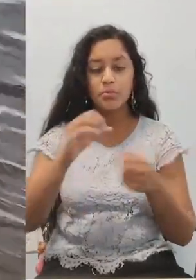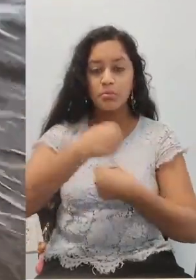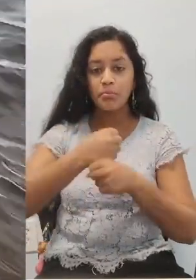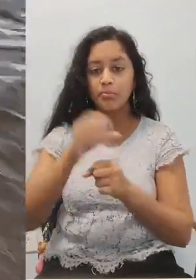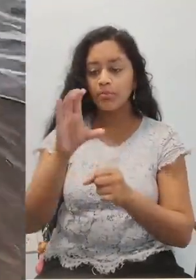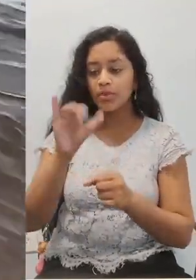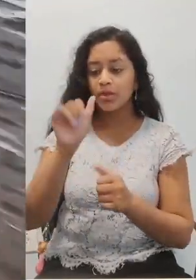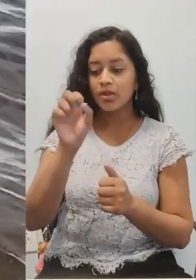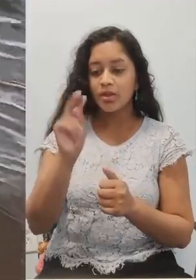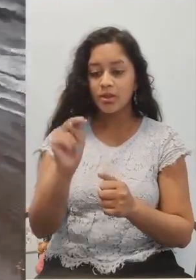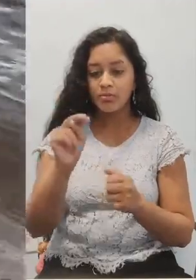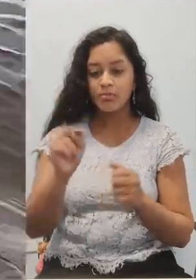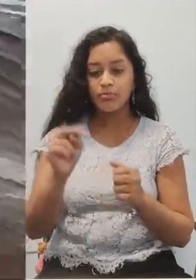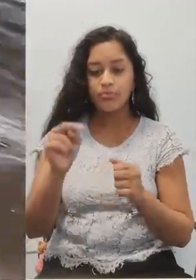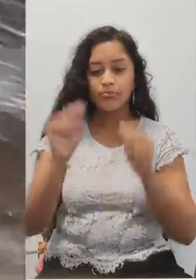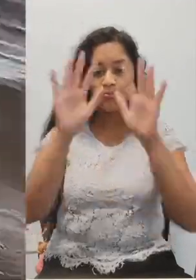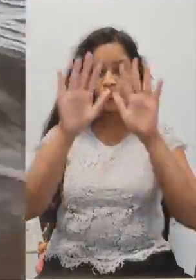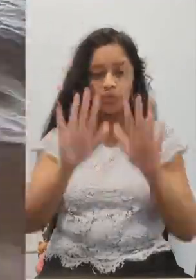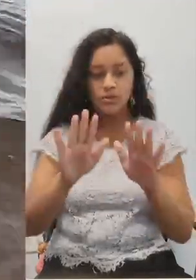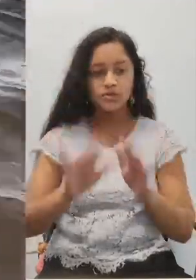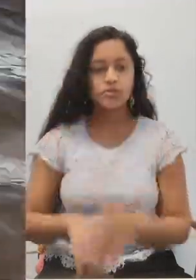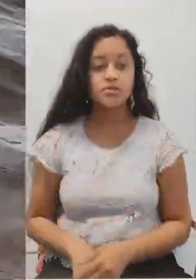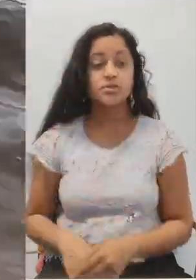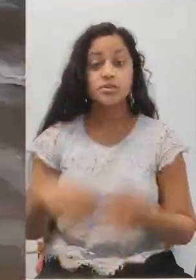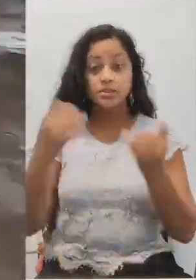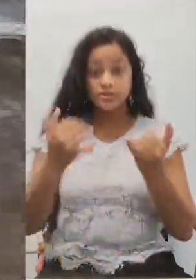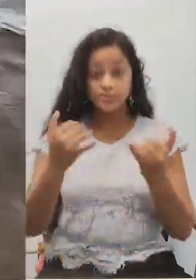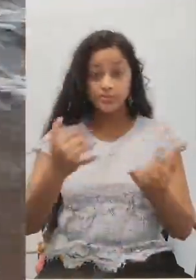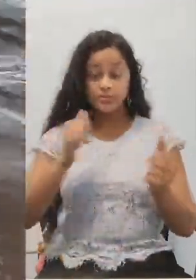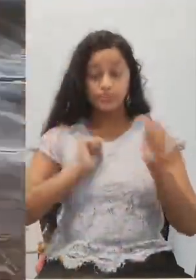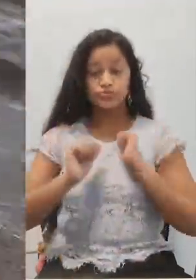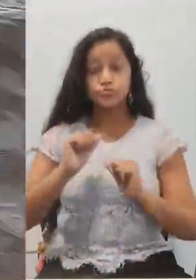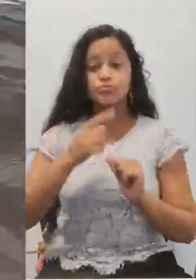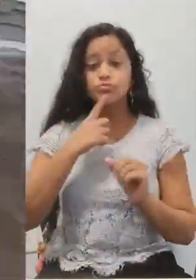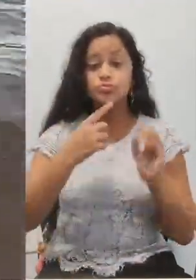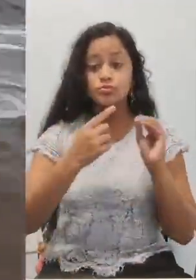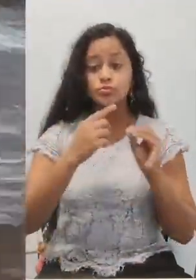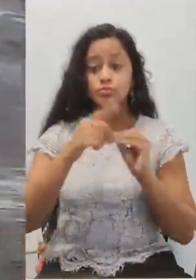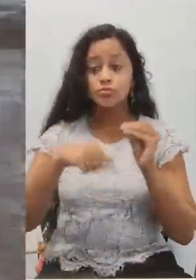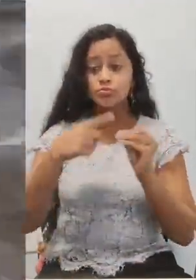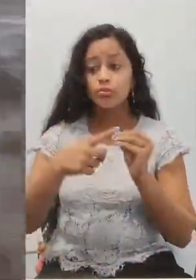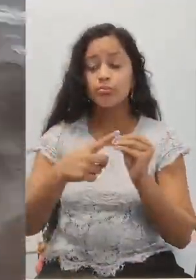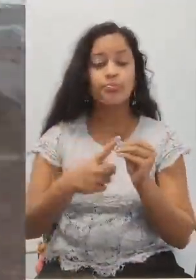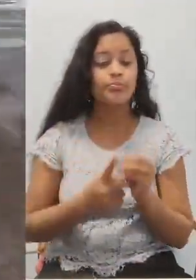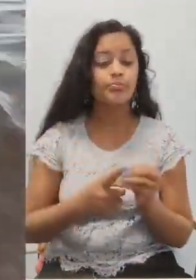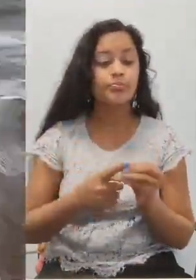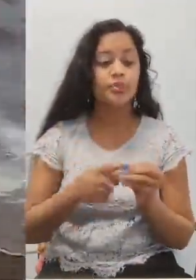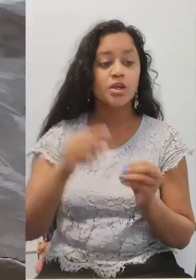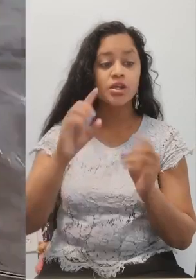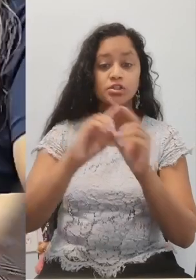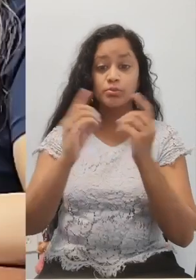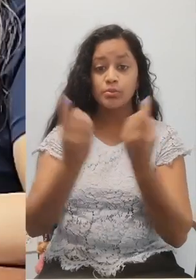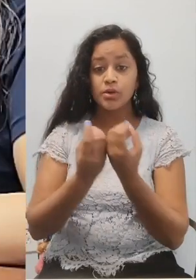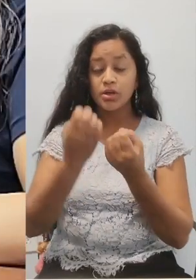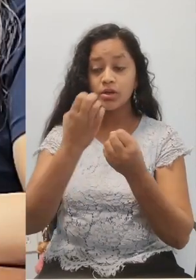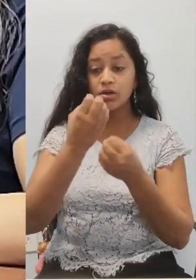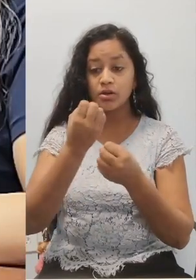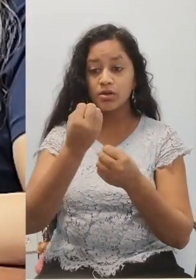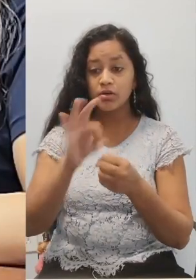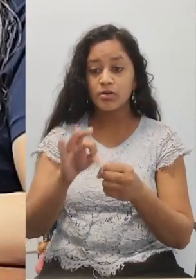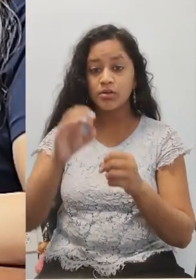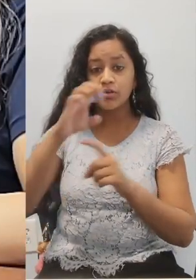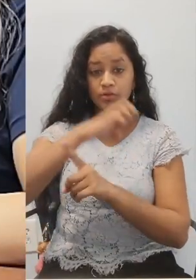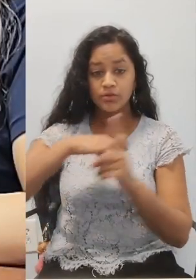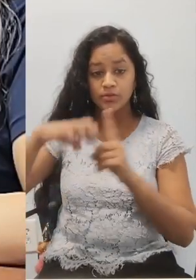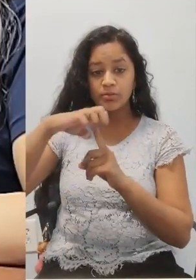will be talking with the Department of Environment about one of our coolest animals of the ocean, sharks. I'm very pleased to